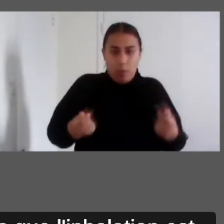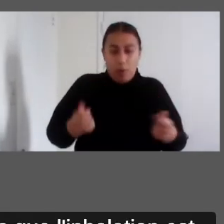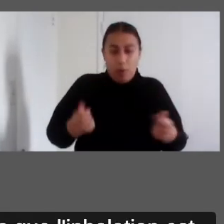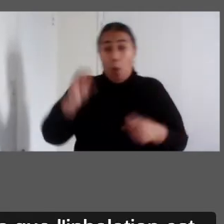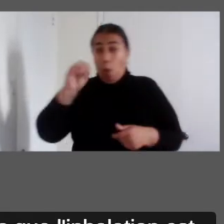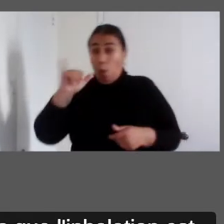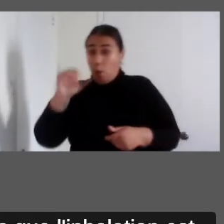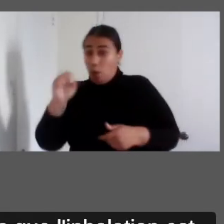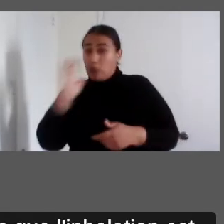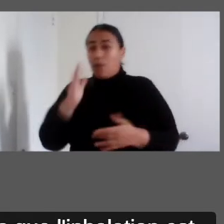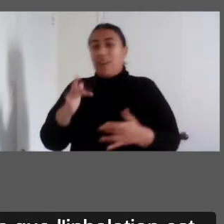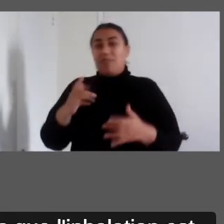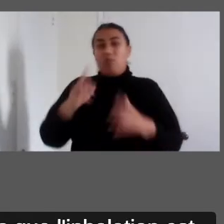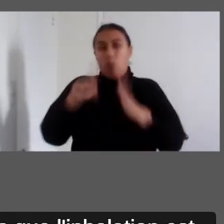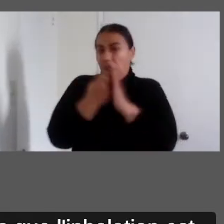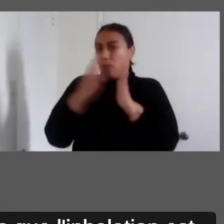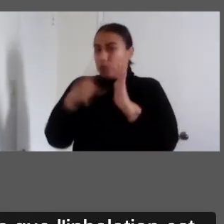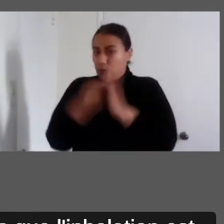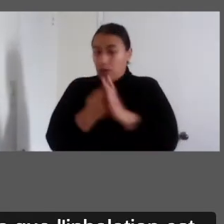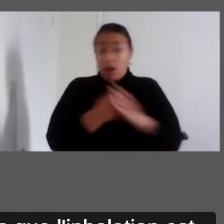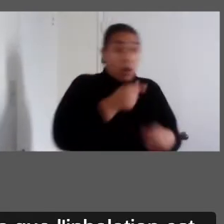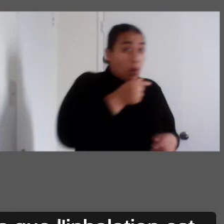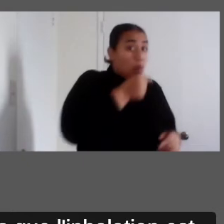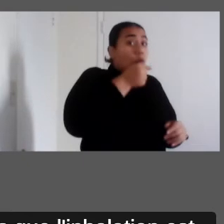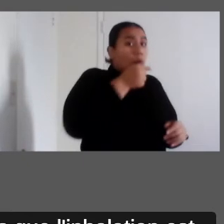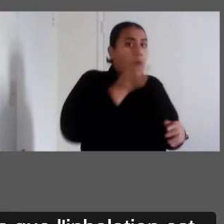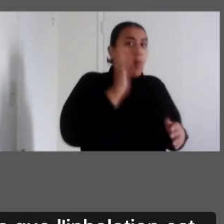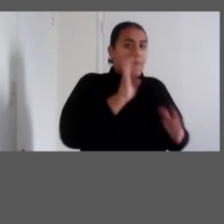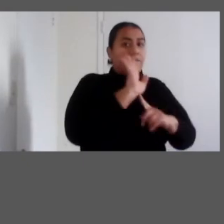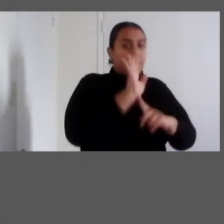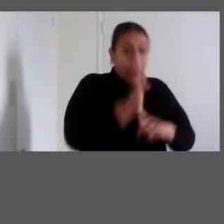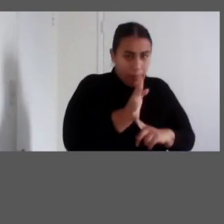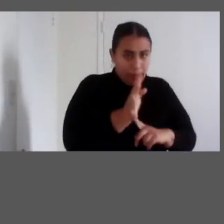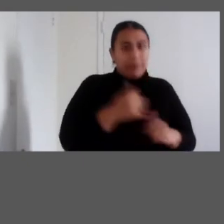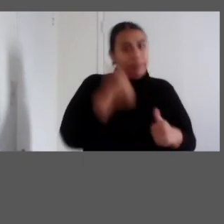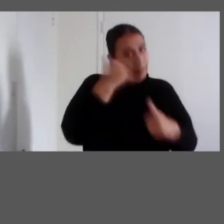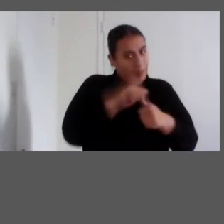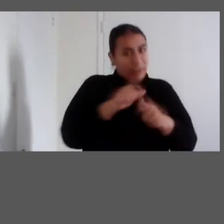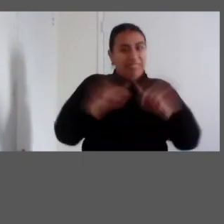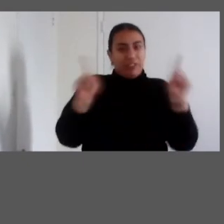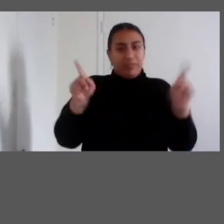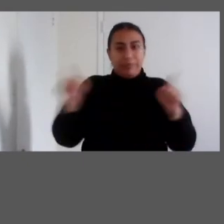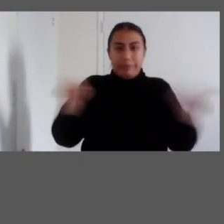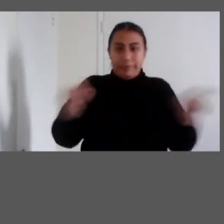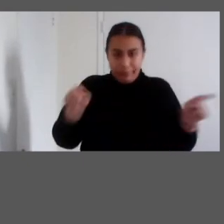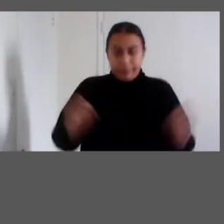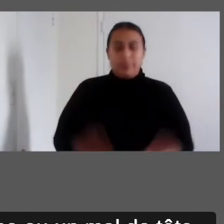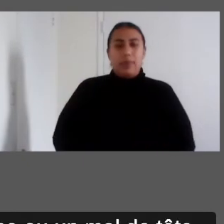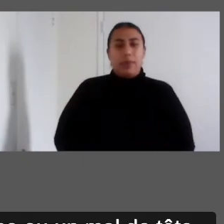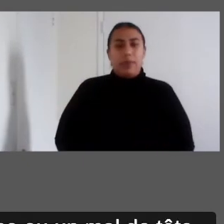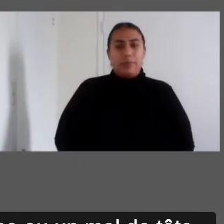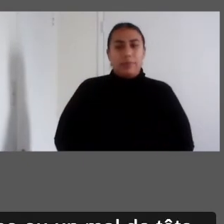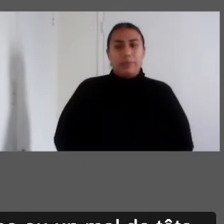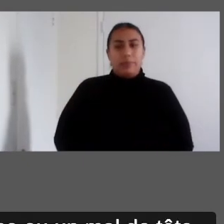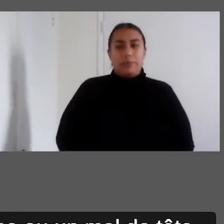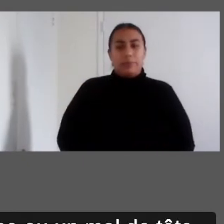ingestible, like mentioned, it takes about 1.5 hours to 2 hours to kick in, whereas the inhaled form can be immediate, right? Less than 5 minutes.